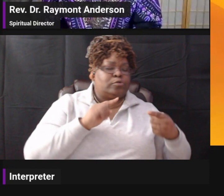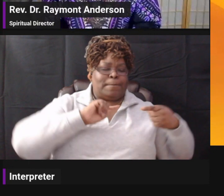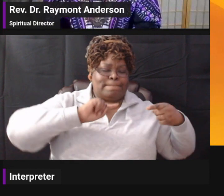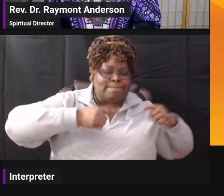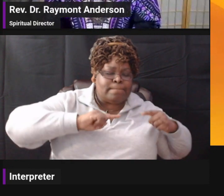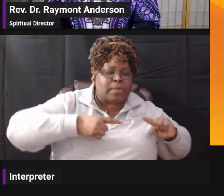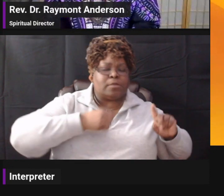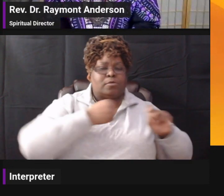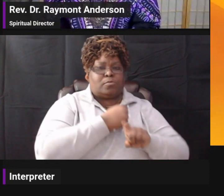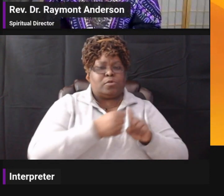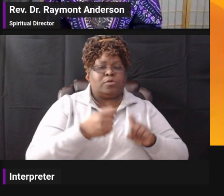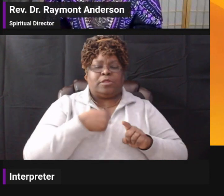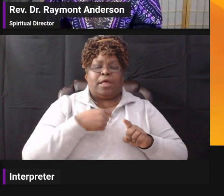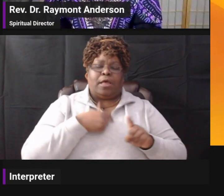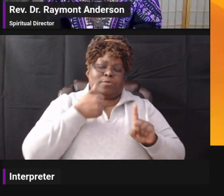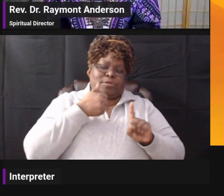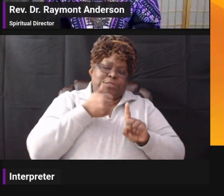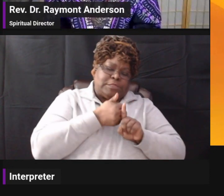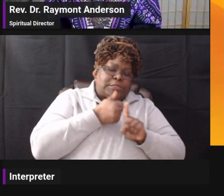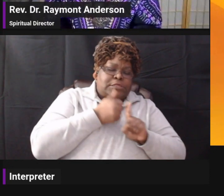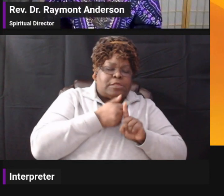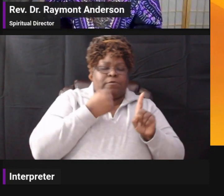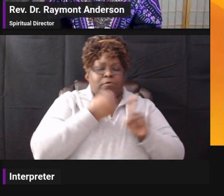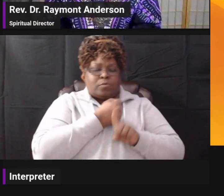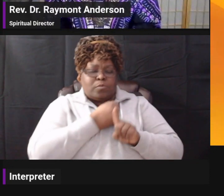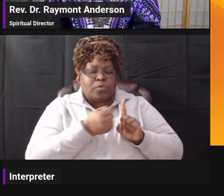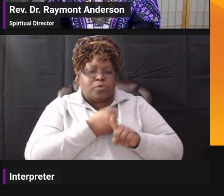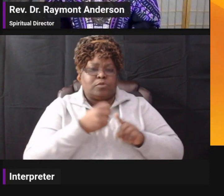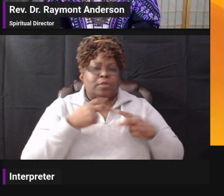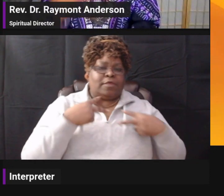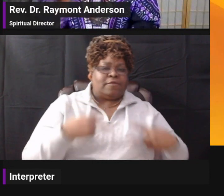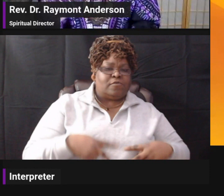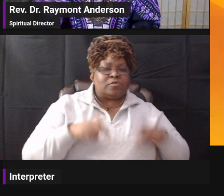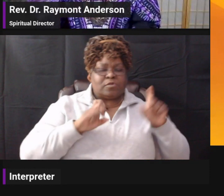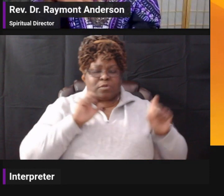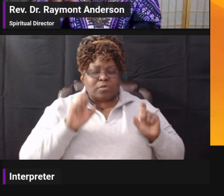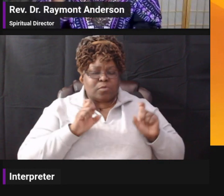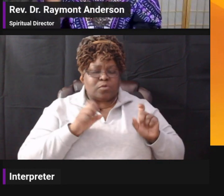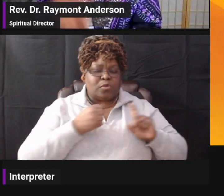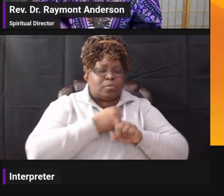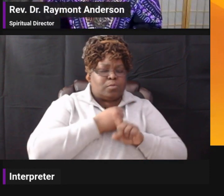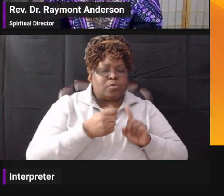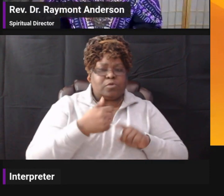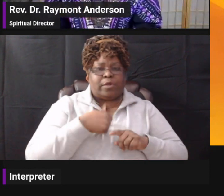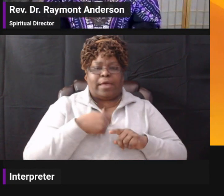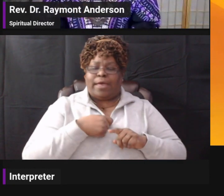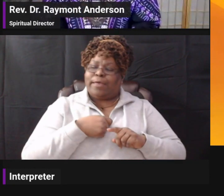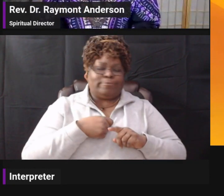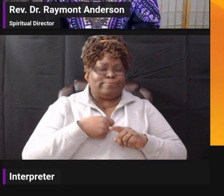my life, for years, I was self-abusive and physically, emotional, a whole bunch of